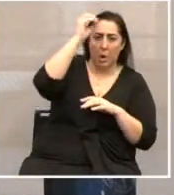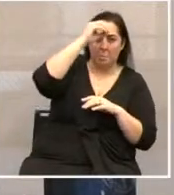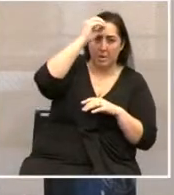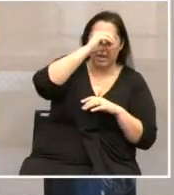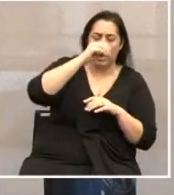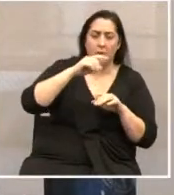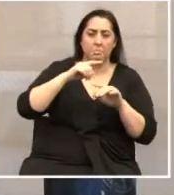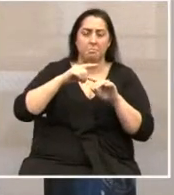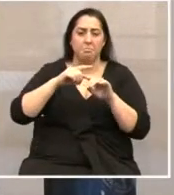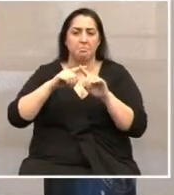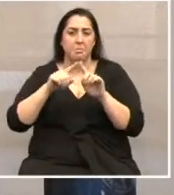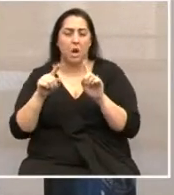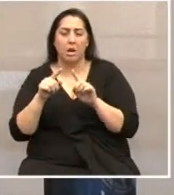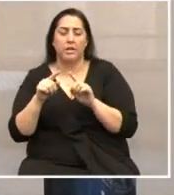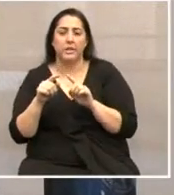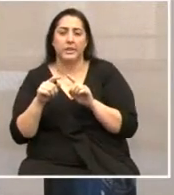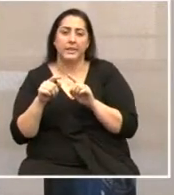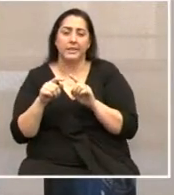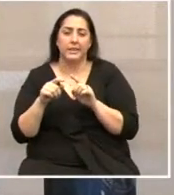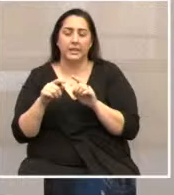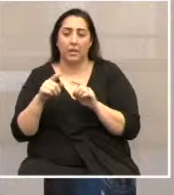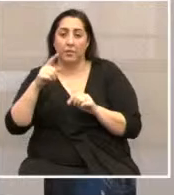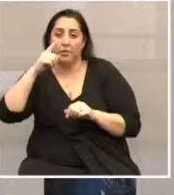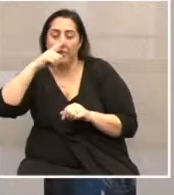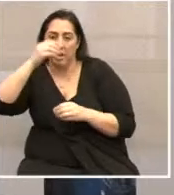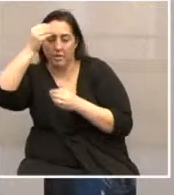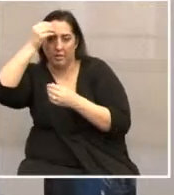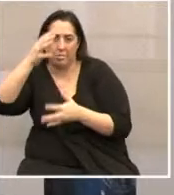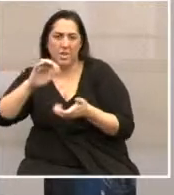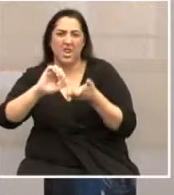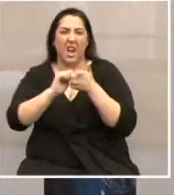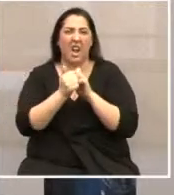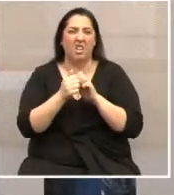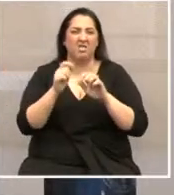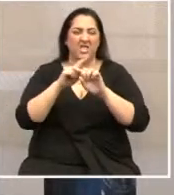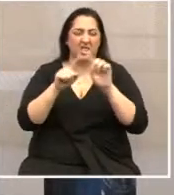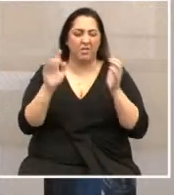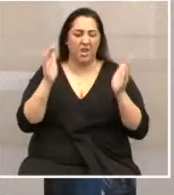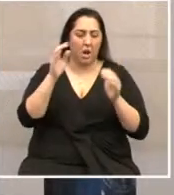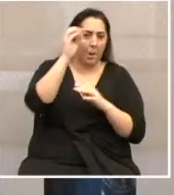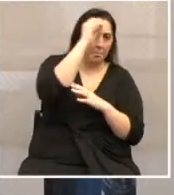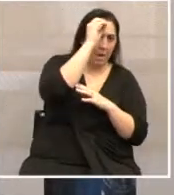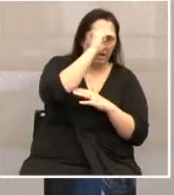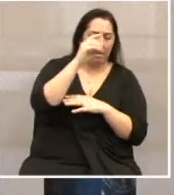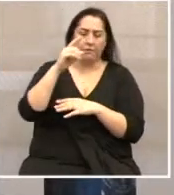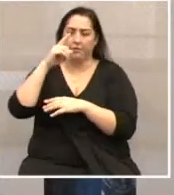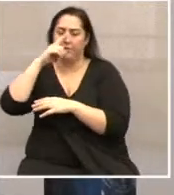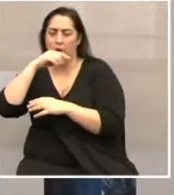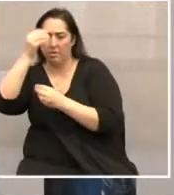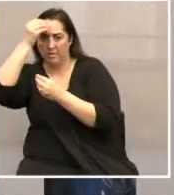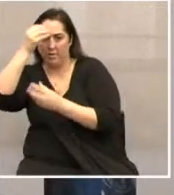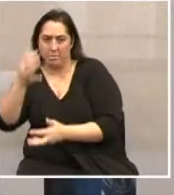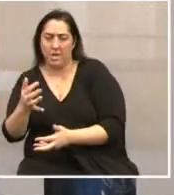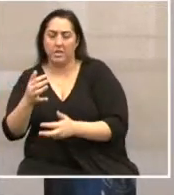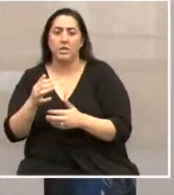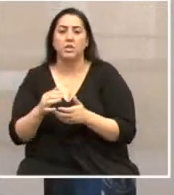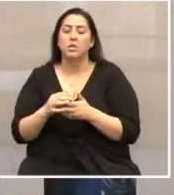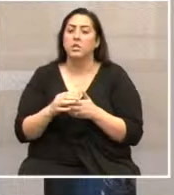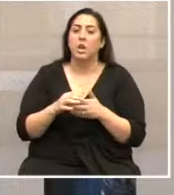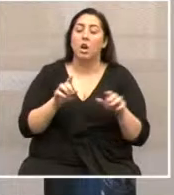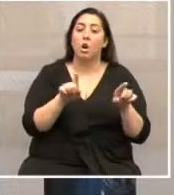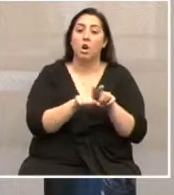truly false information that is known to be false and known to be misleading? And what kind of negative impact are you